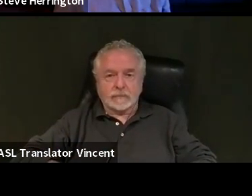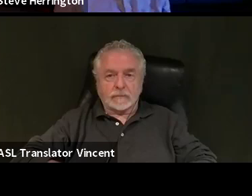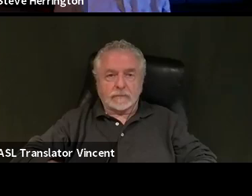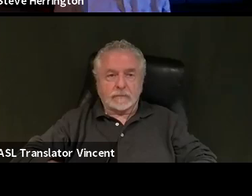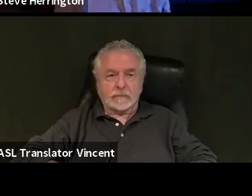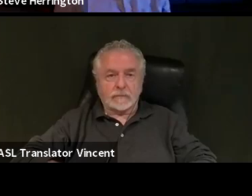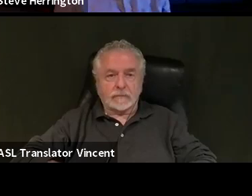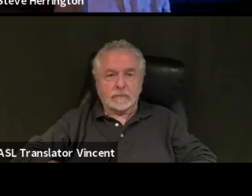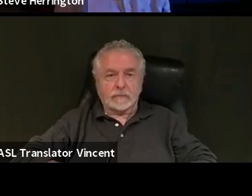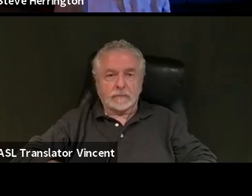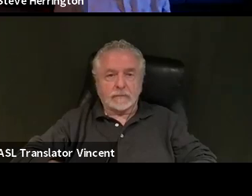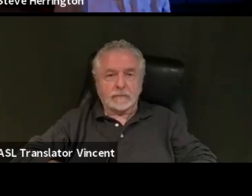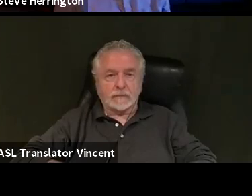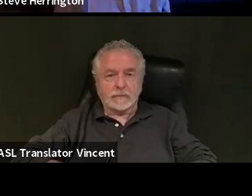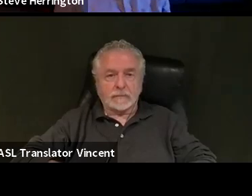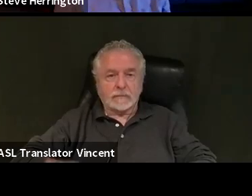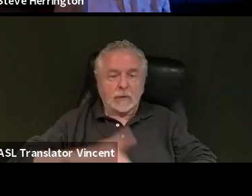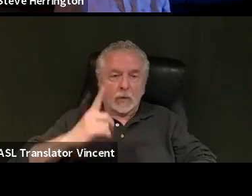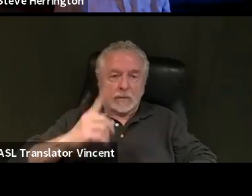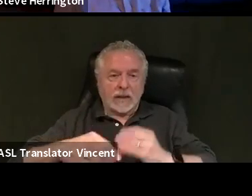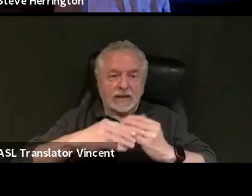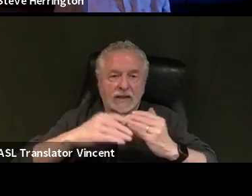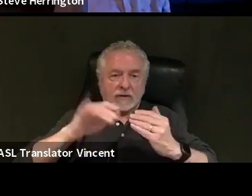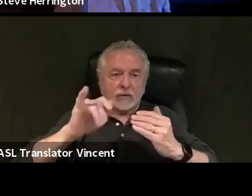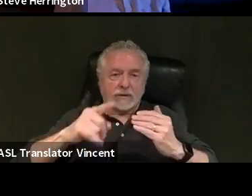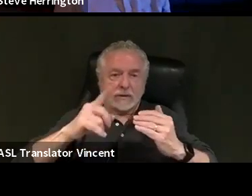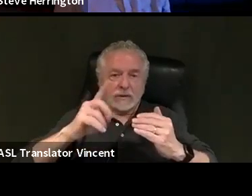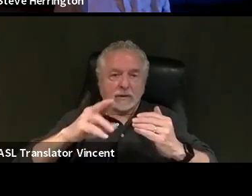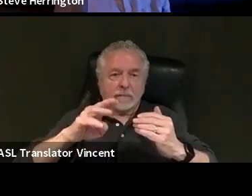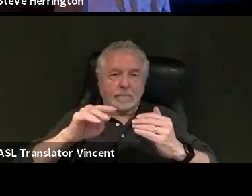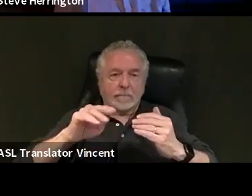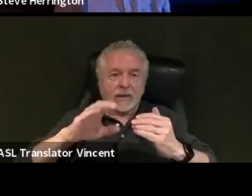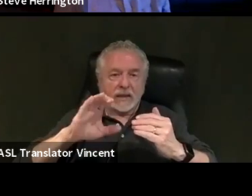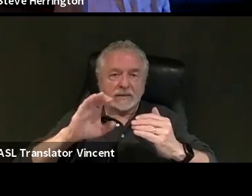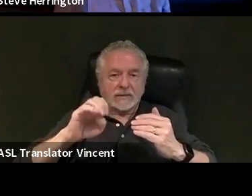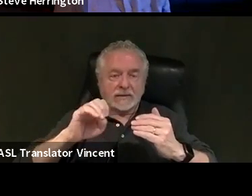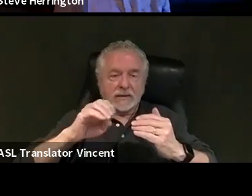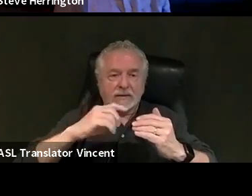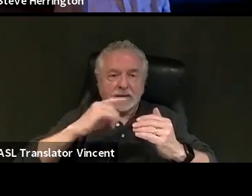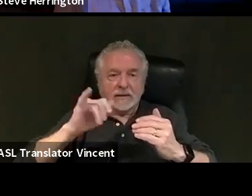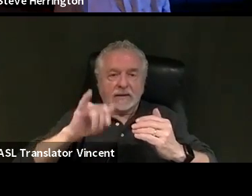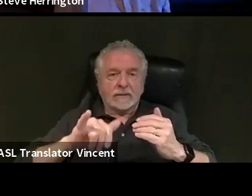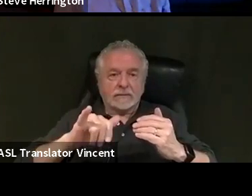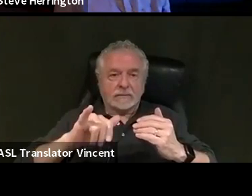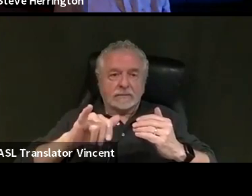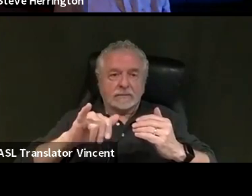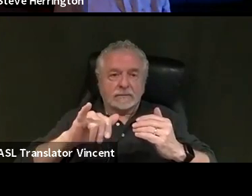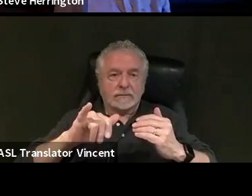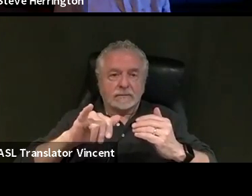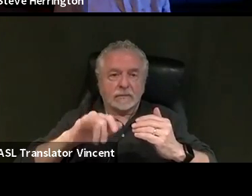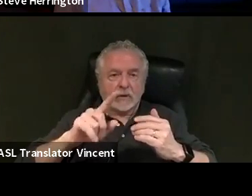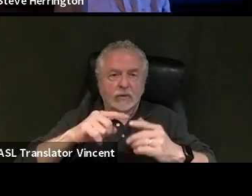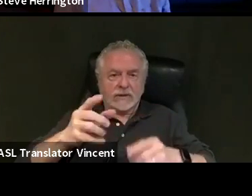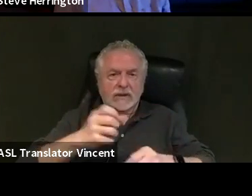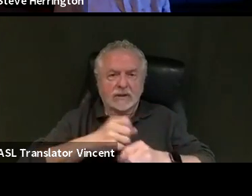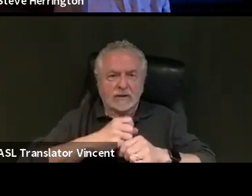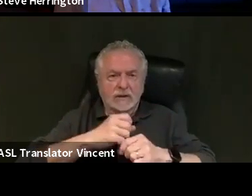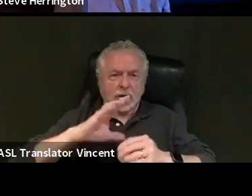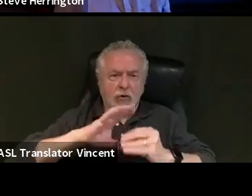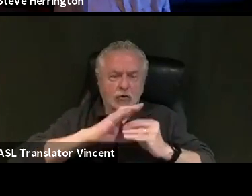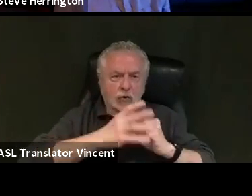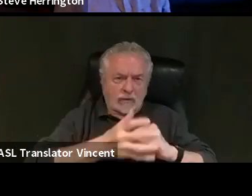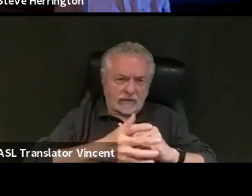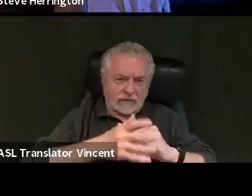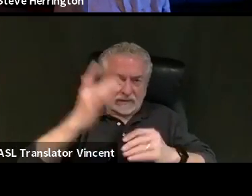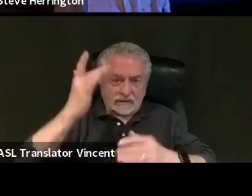I think, Jamie, one more piece that to add to what Dr. Mason and Dr. Shende are saying is that when you get